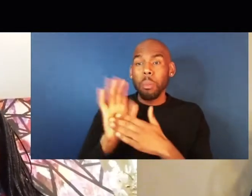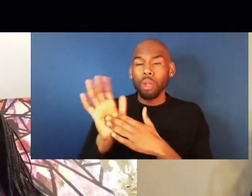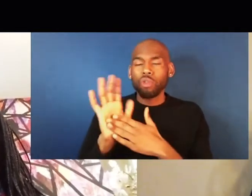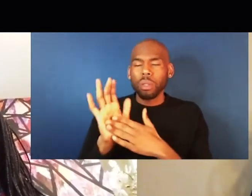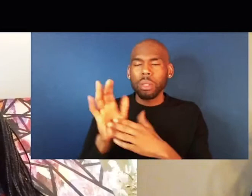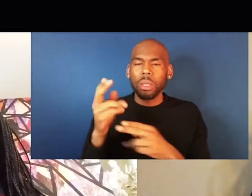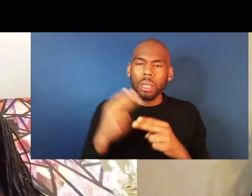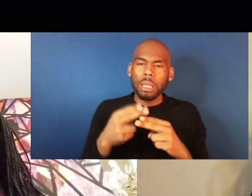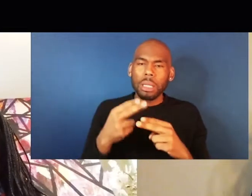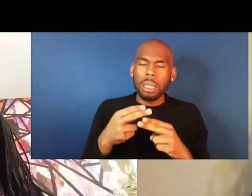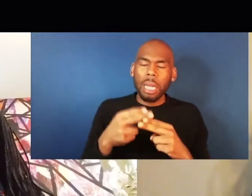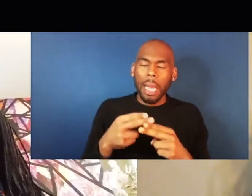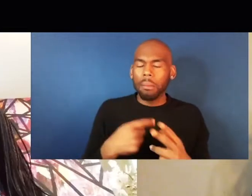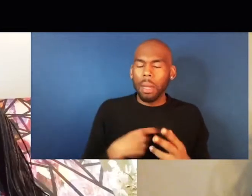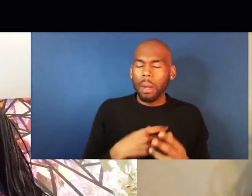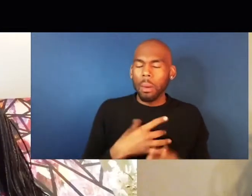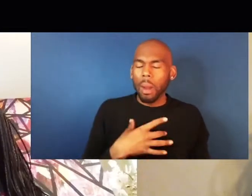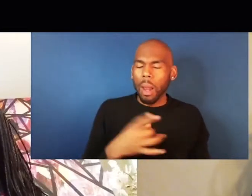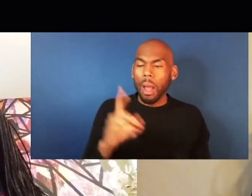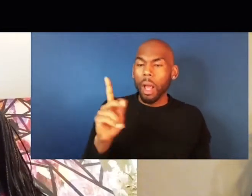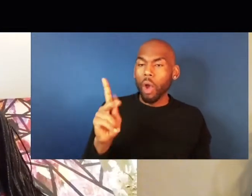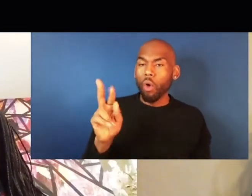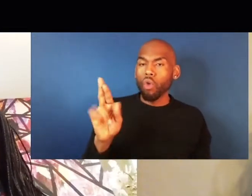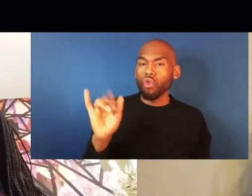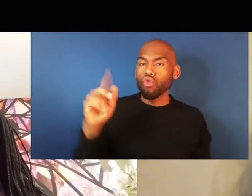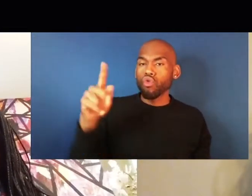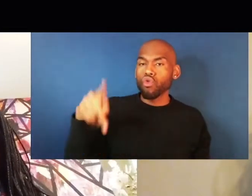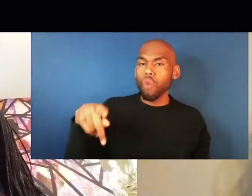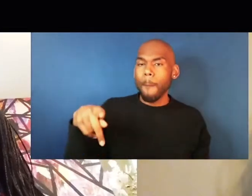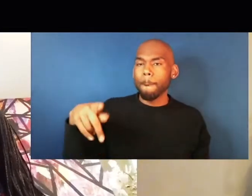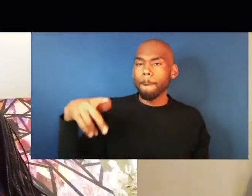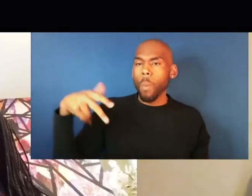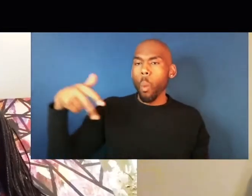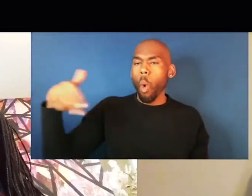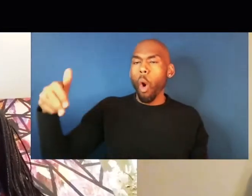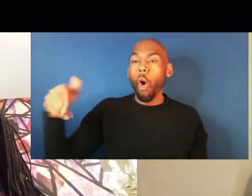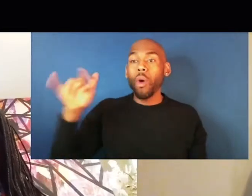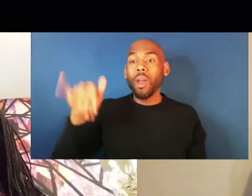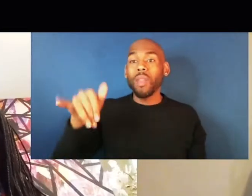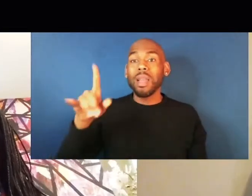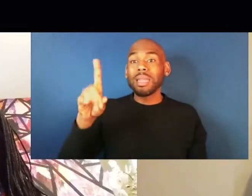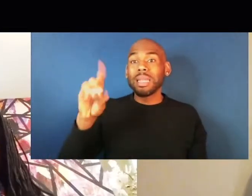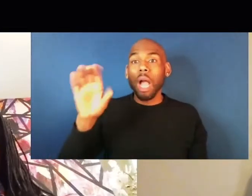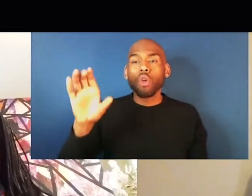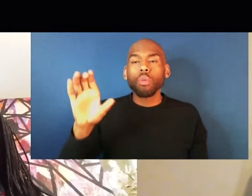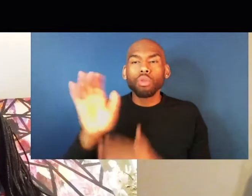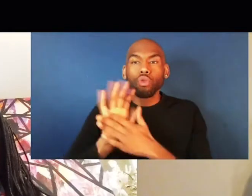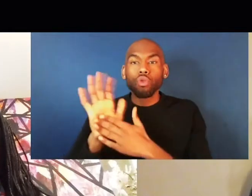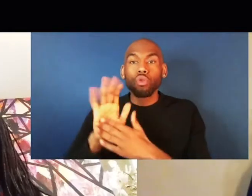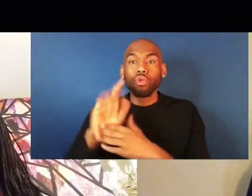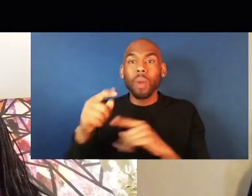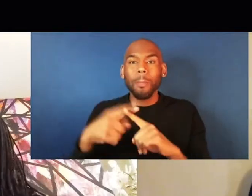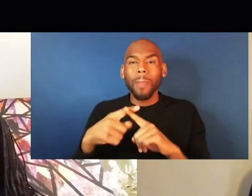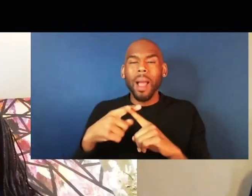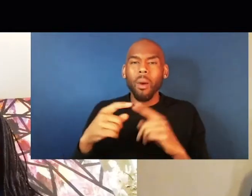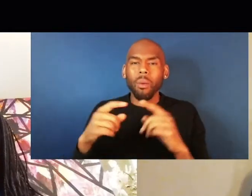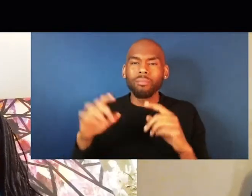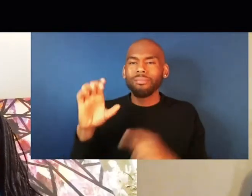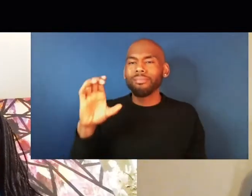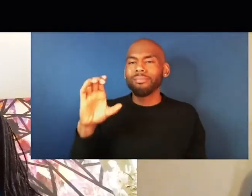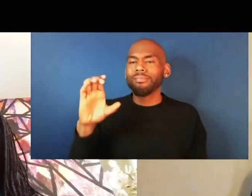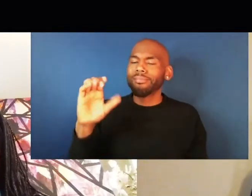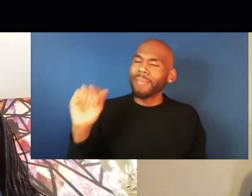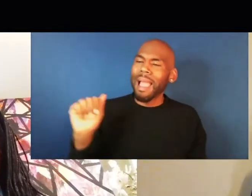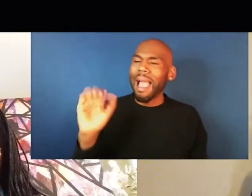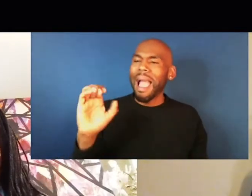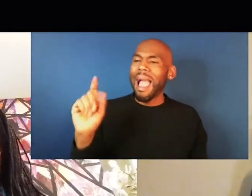it's called Crip Walk, I think. It's an incredible documentary about activism of individuals with disabilities